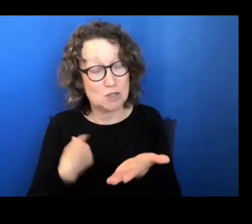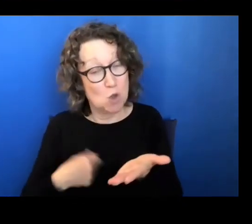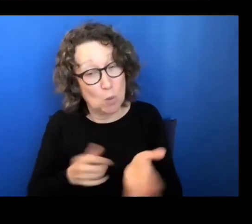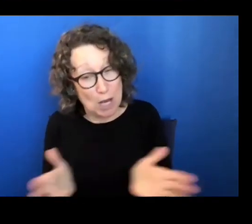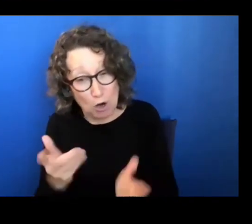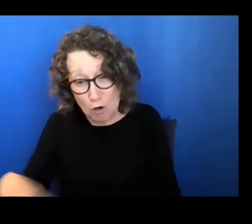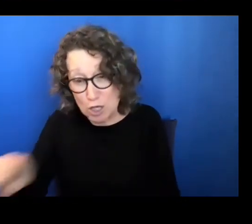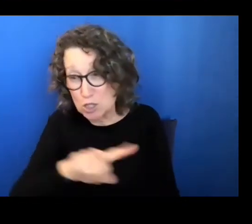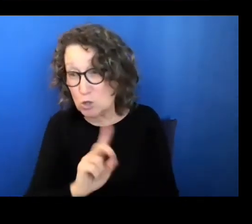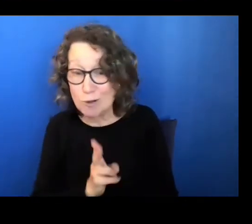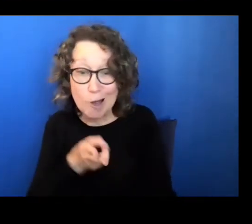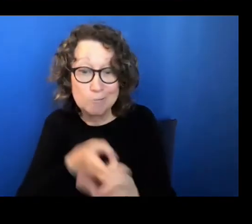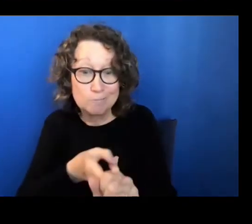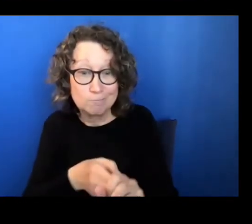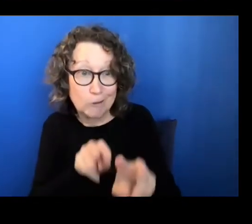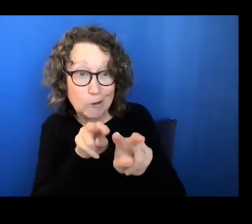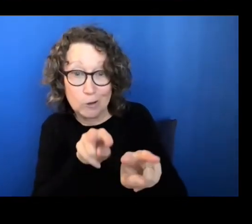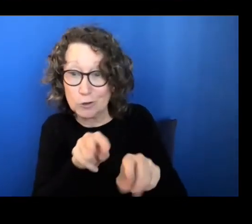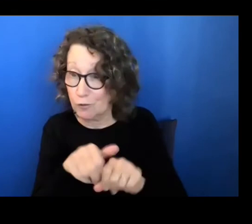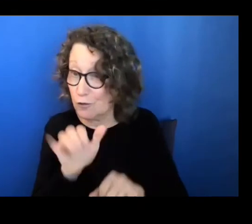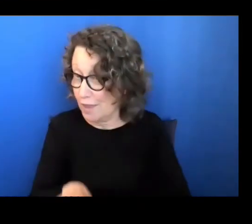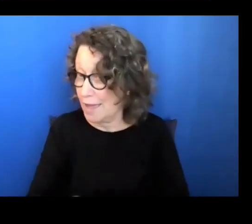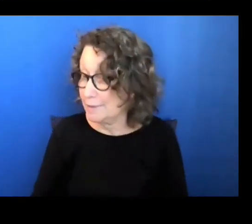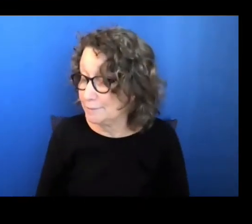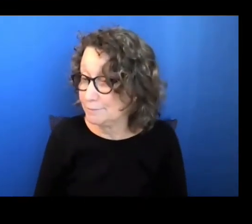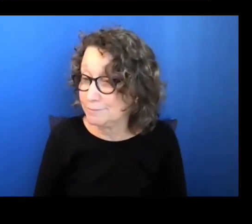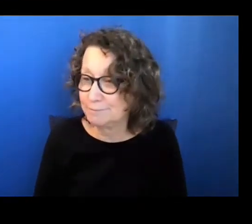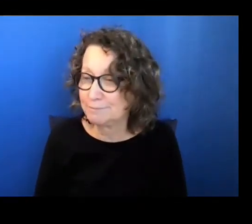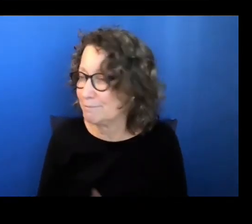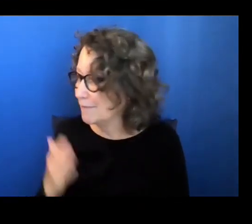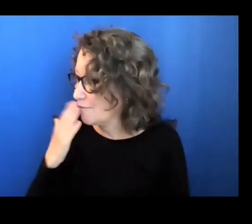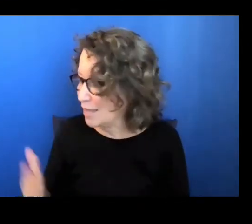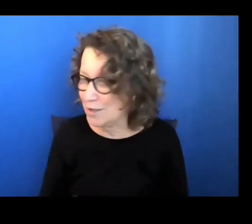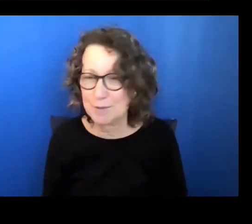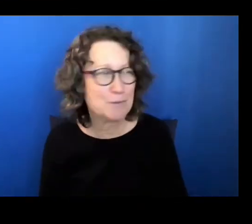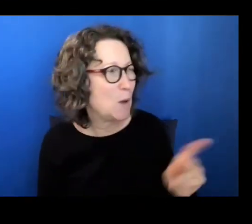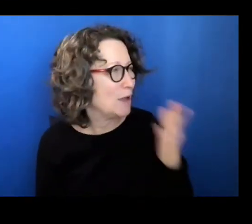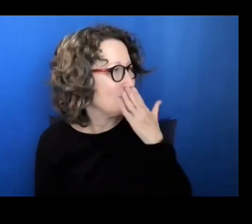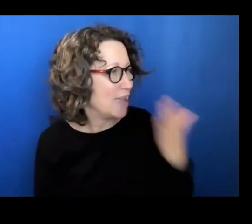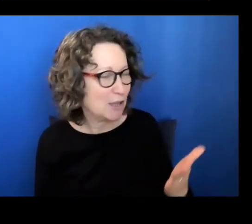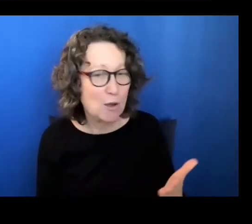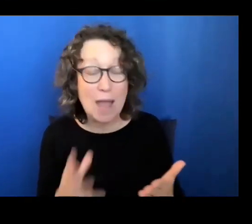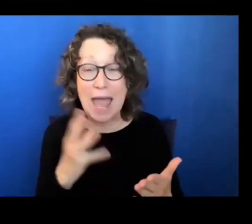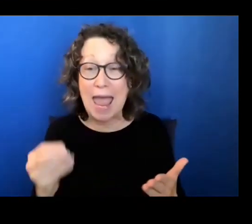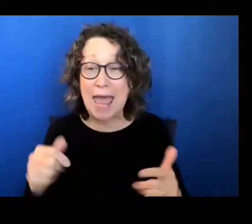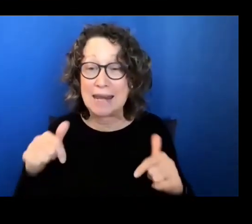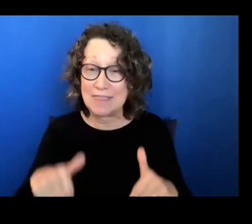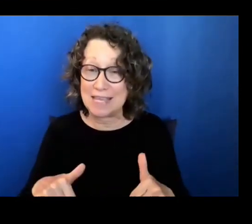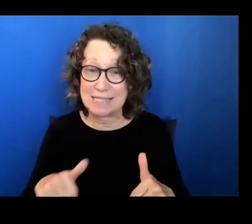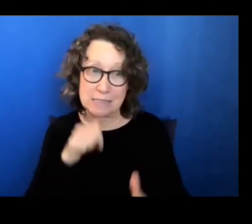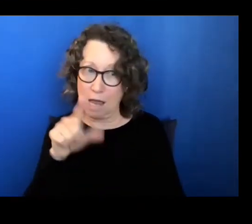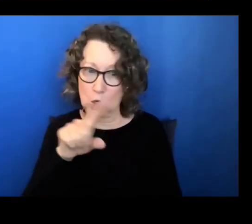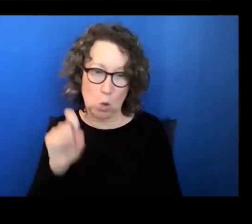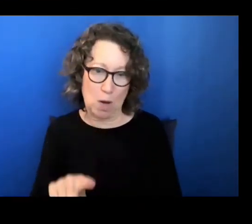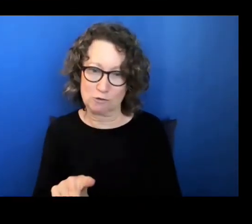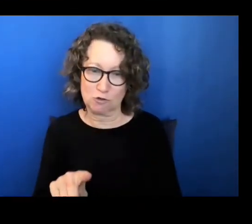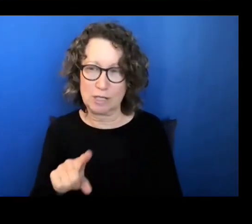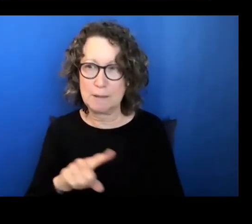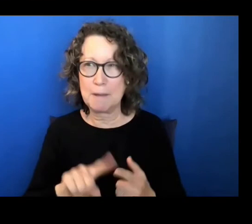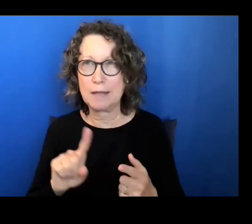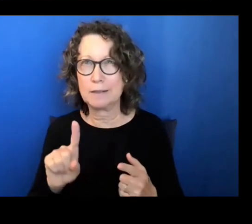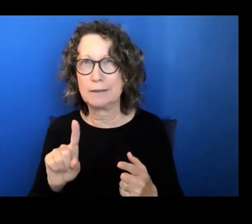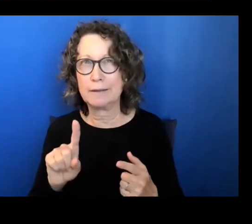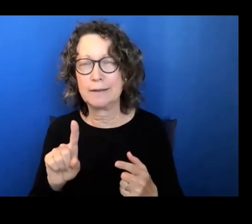encourage everyone to tune into that. Thank you. Okay, thank you so much. And this is not a question, but this is